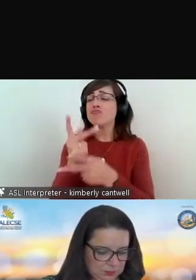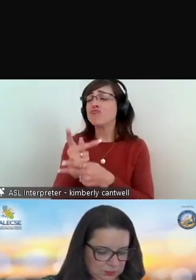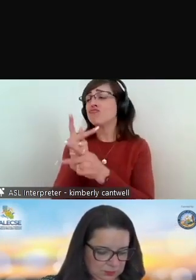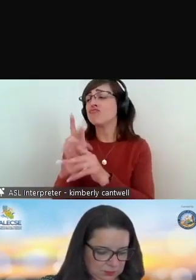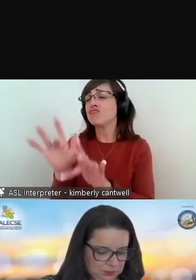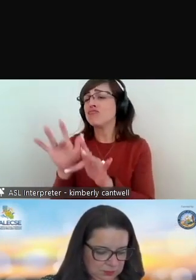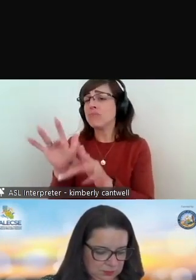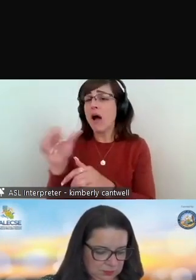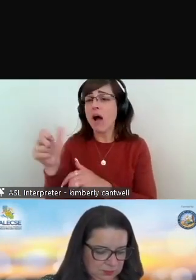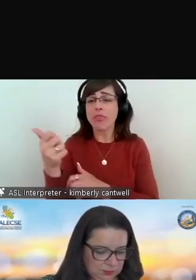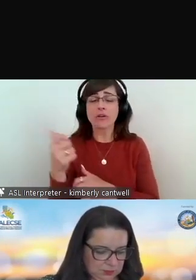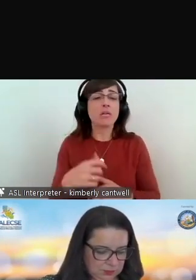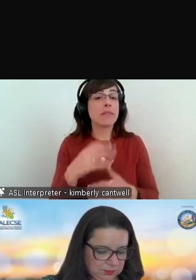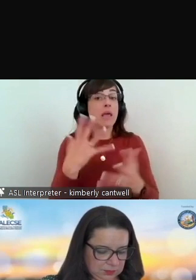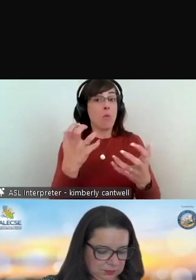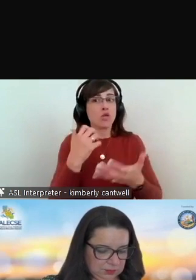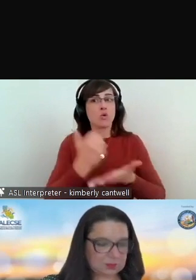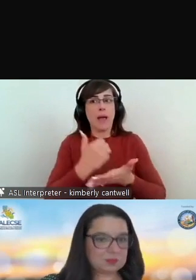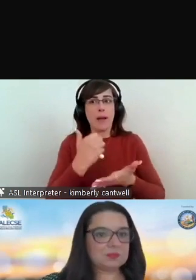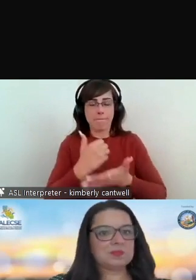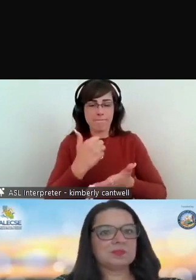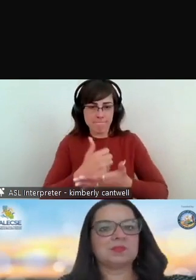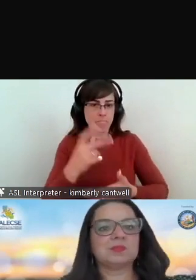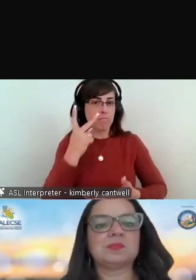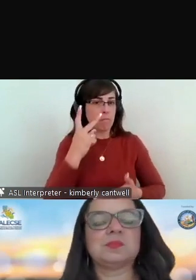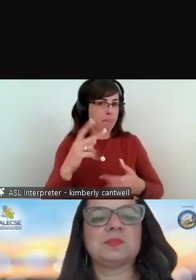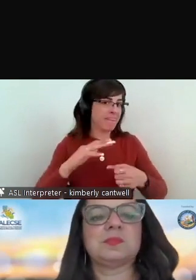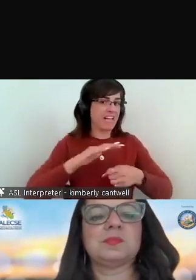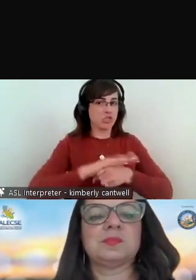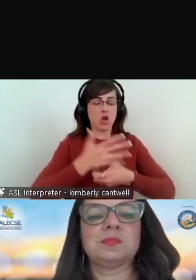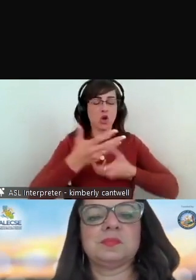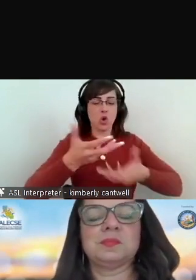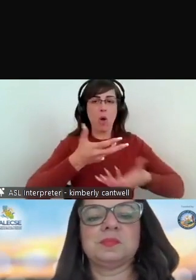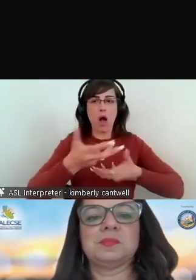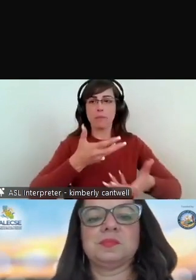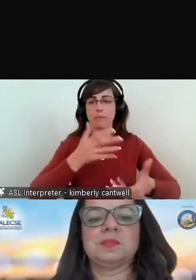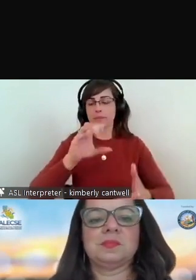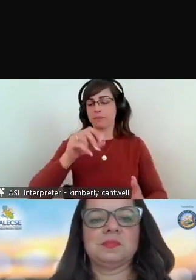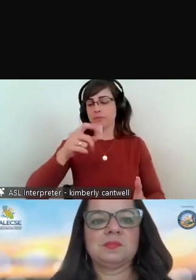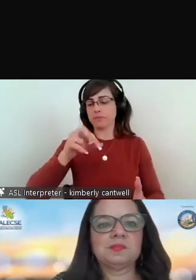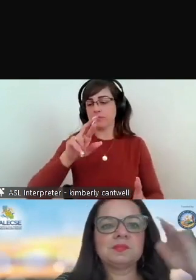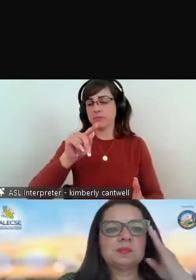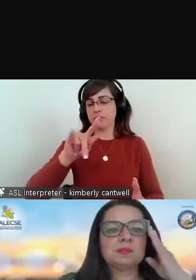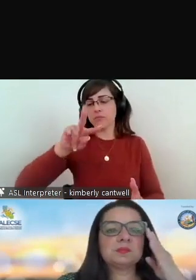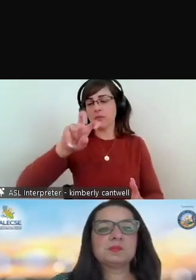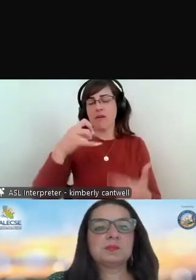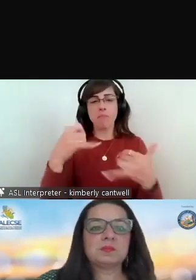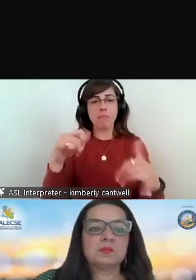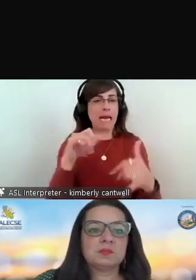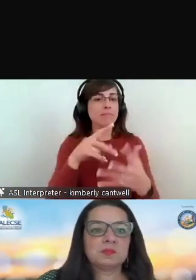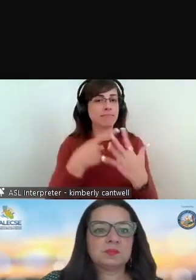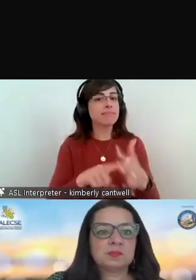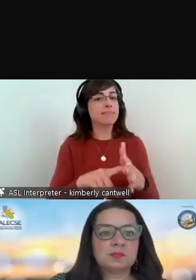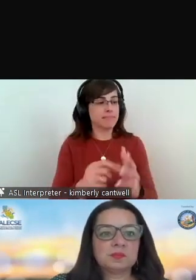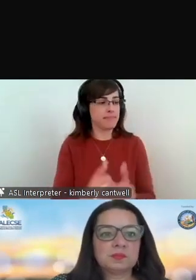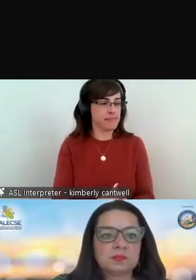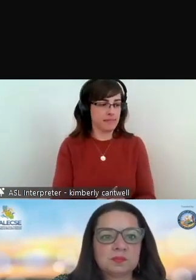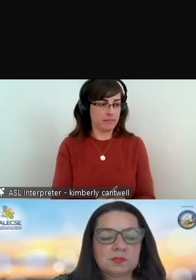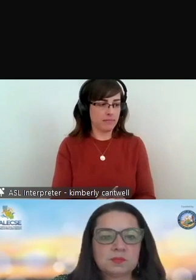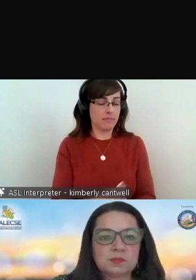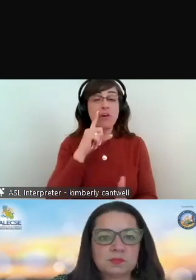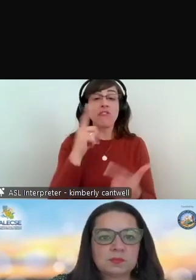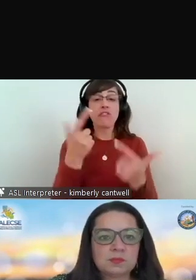be a helper. And that's when you're going to see the solid cooperative play begin to come in.